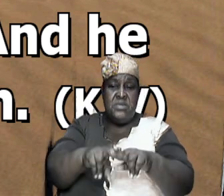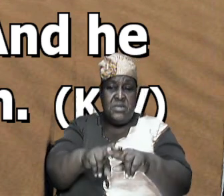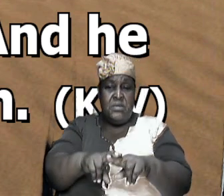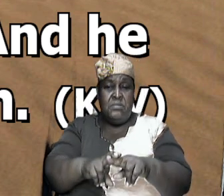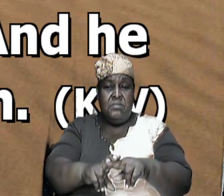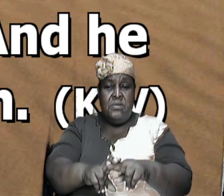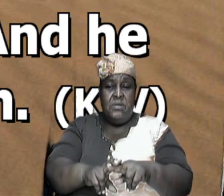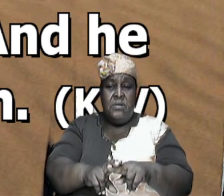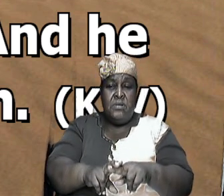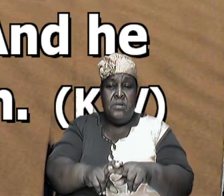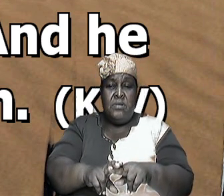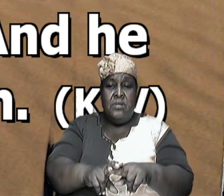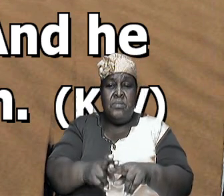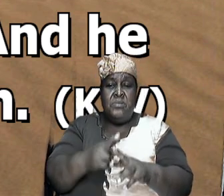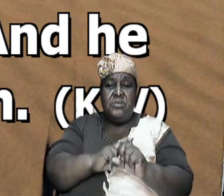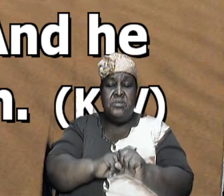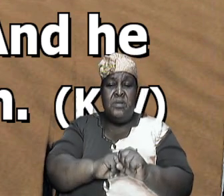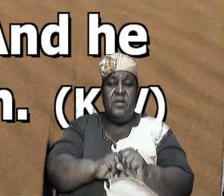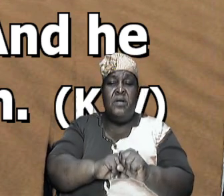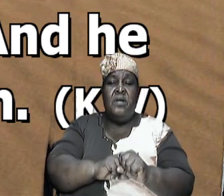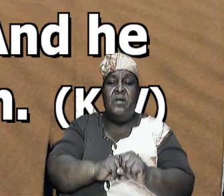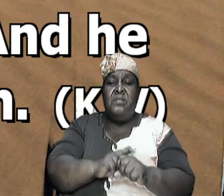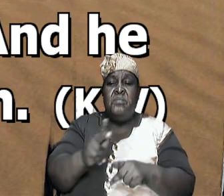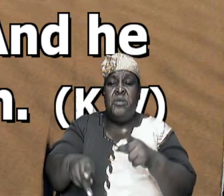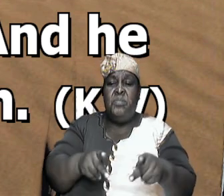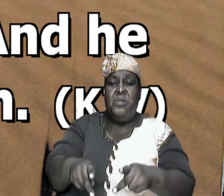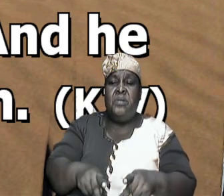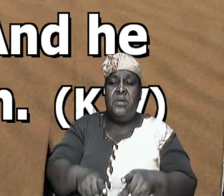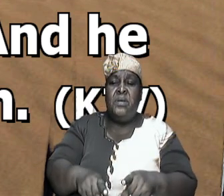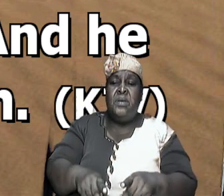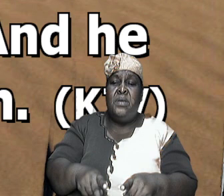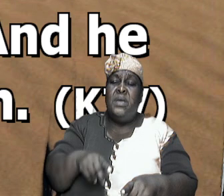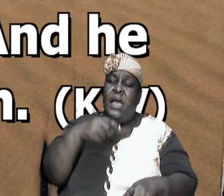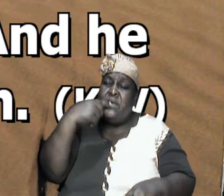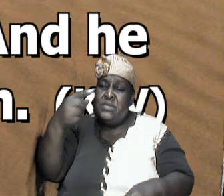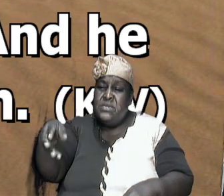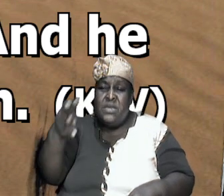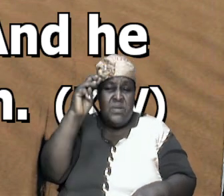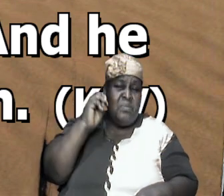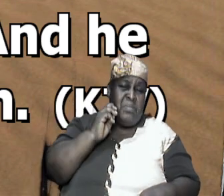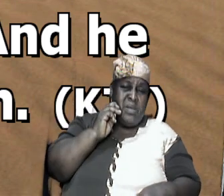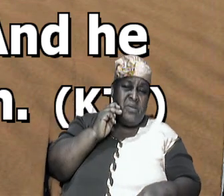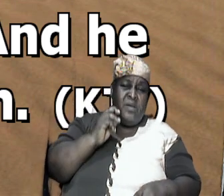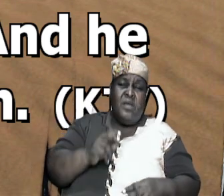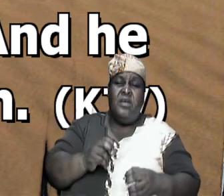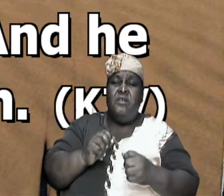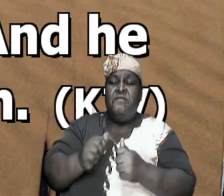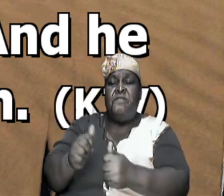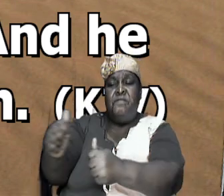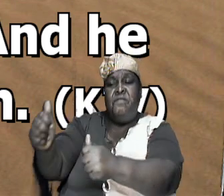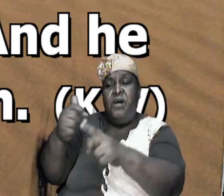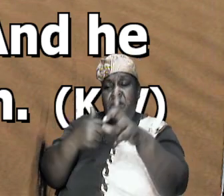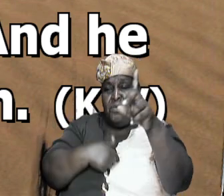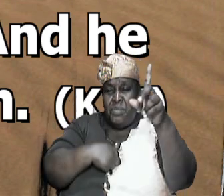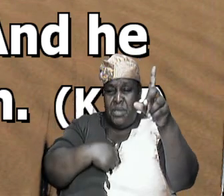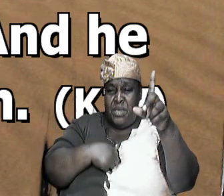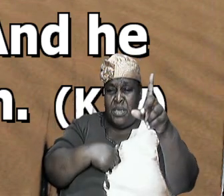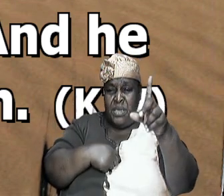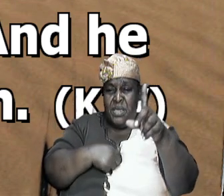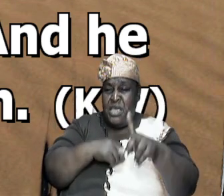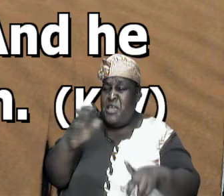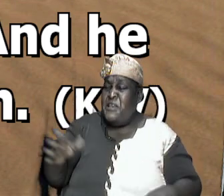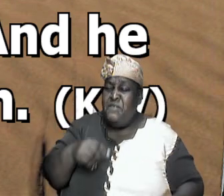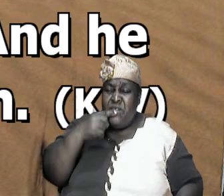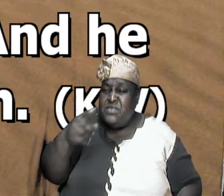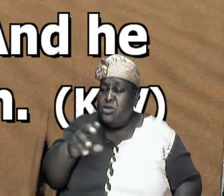at the receipt of custom. And he said unto him, follow me. That's all he said. He didn't say